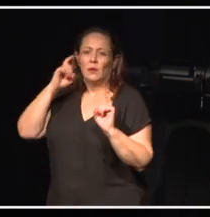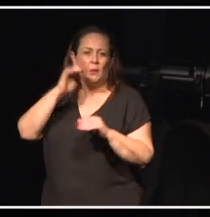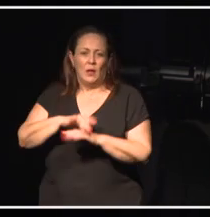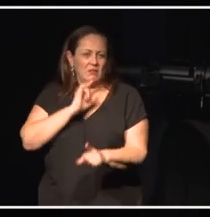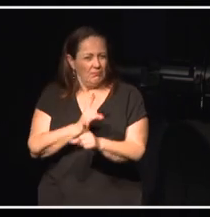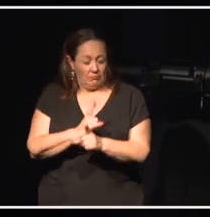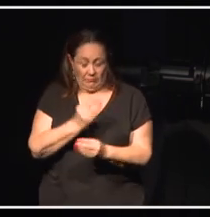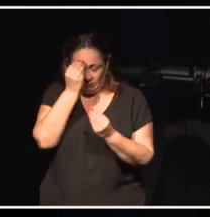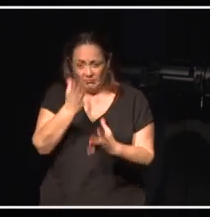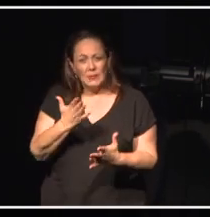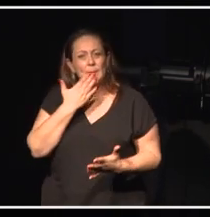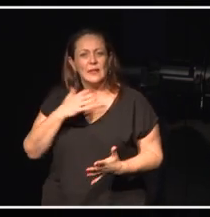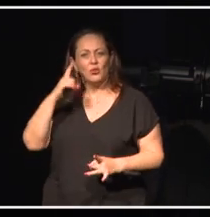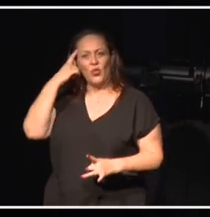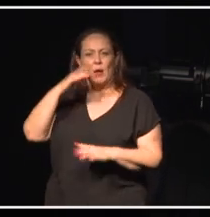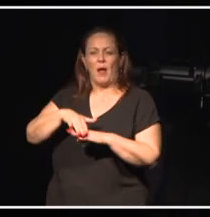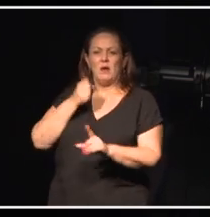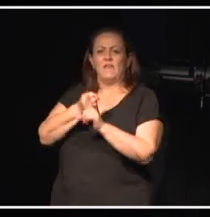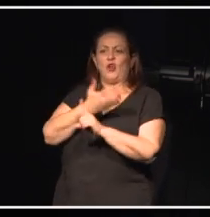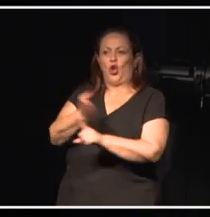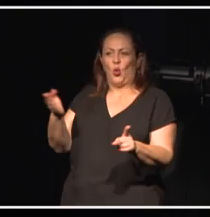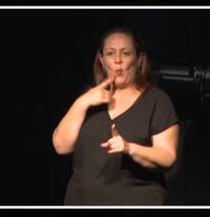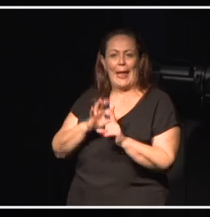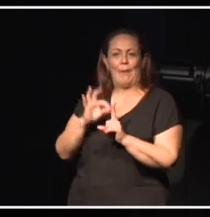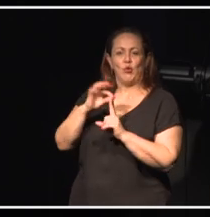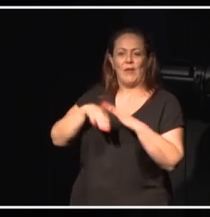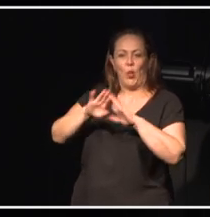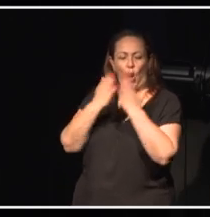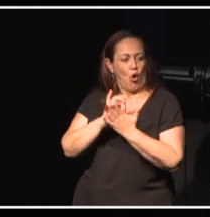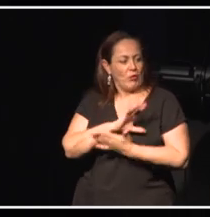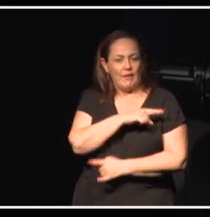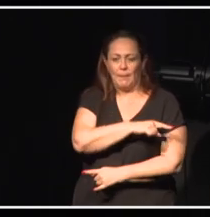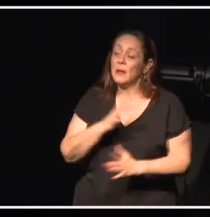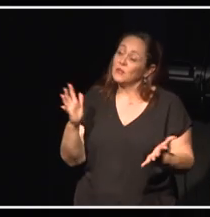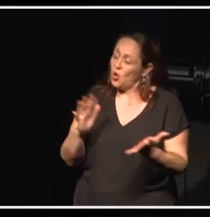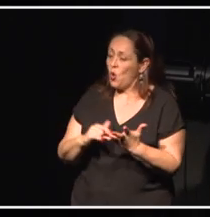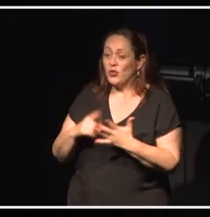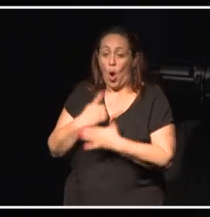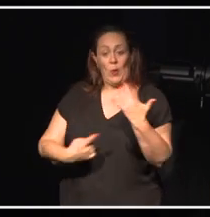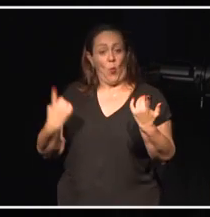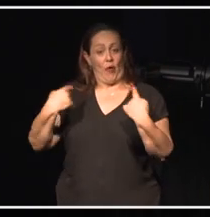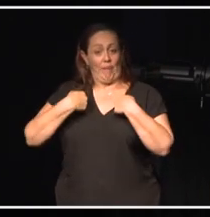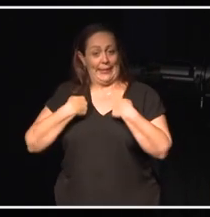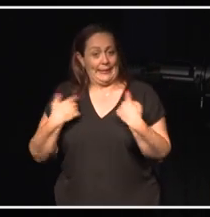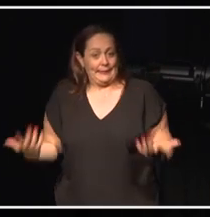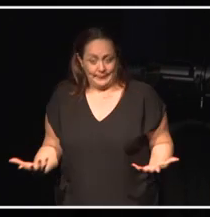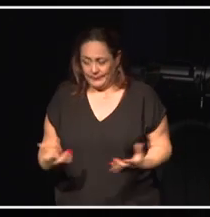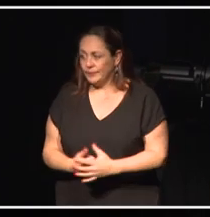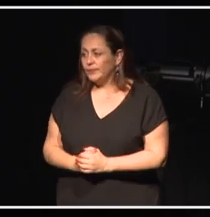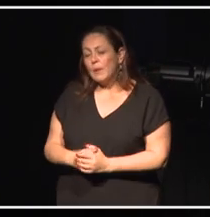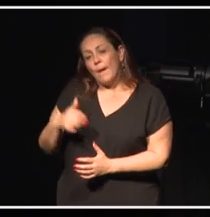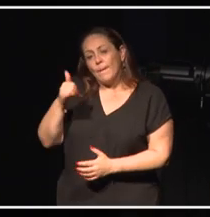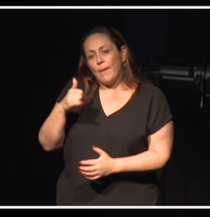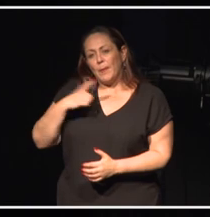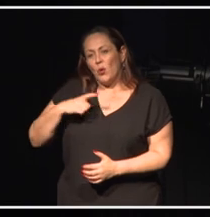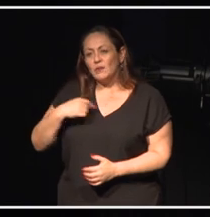I am positive about that. It would actually improve the world. And he is one of many. So, you know, maybe it's because